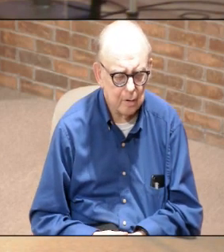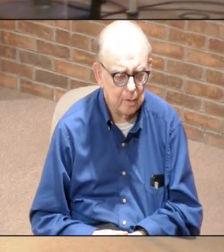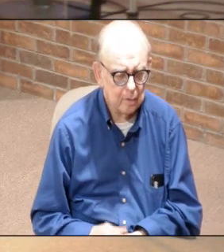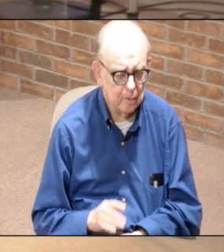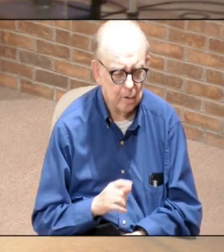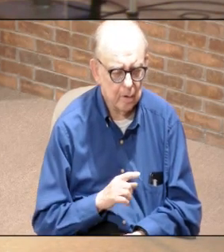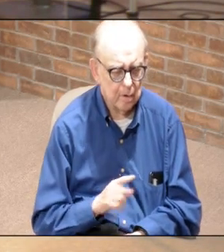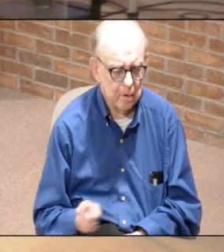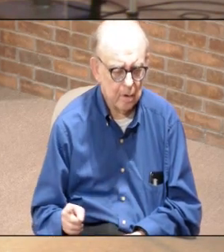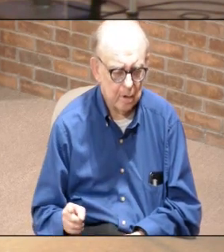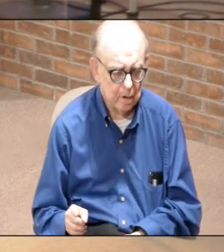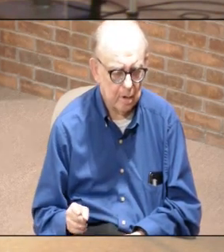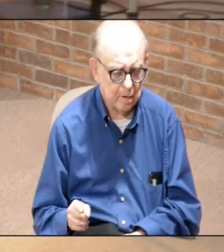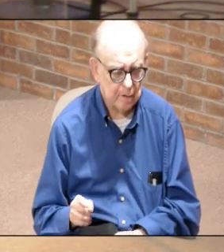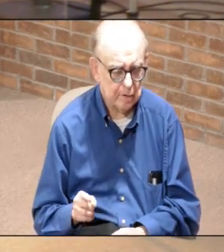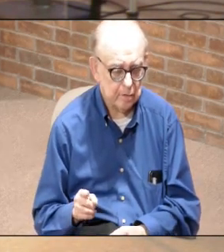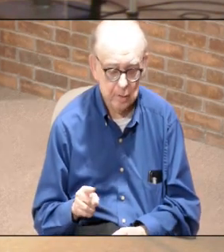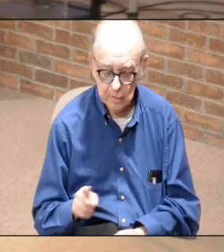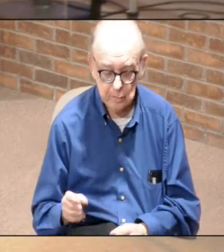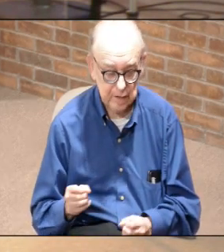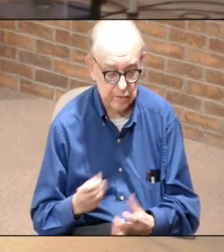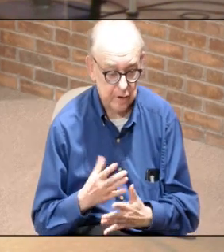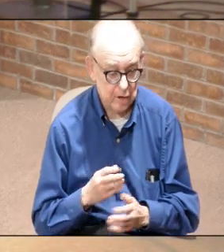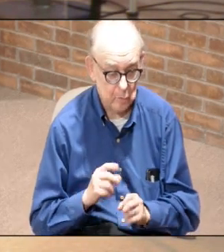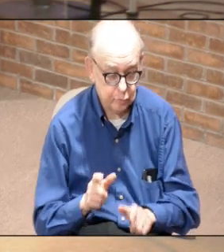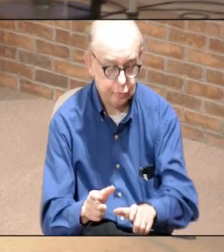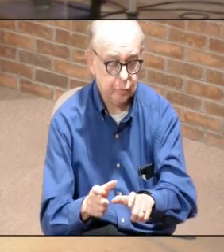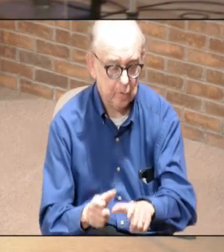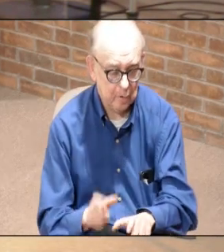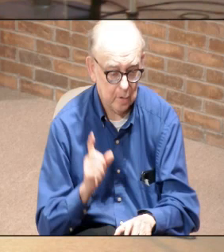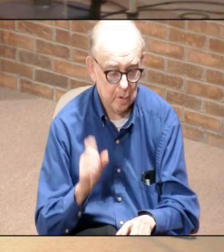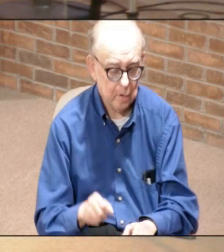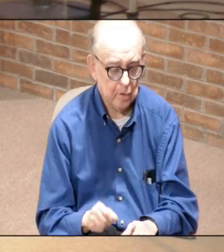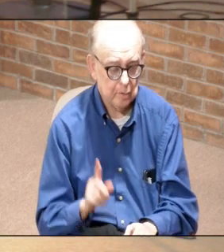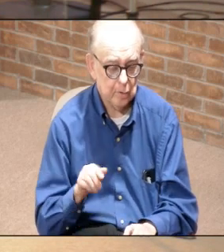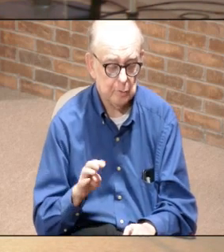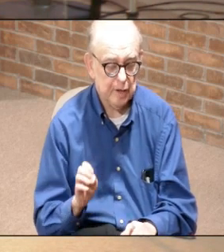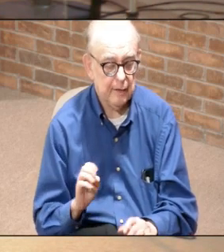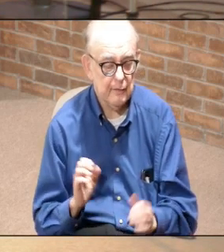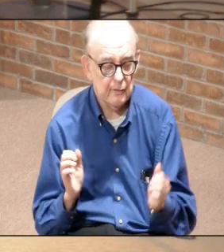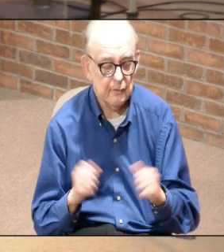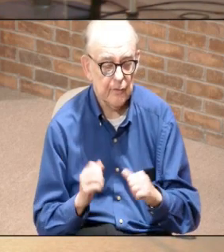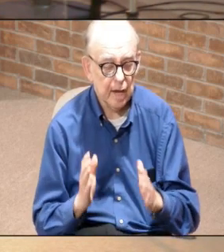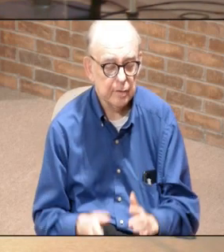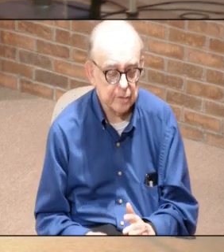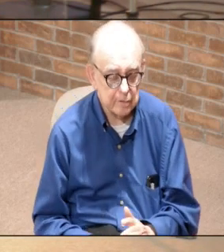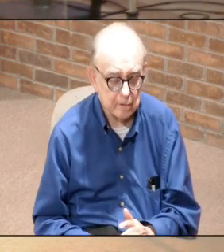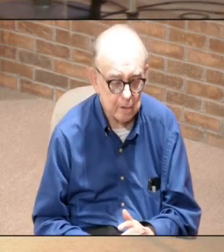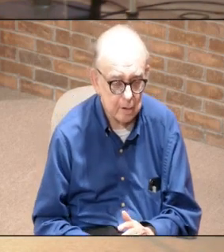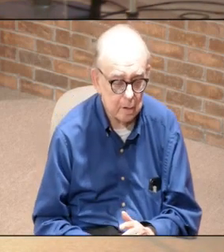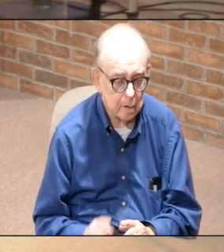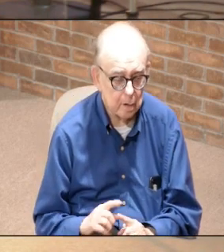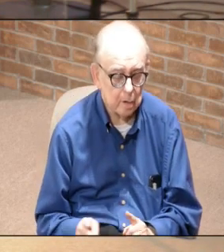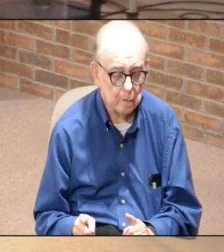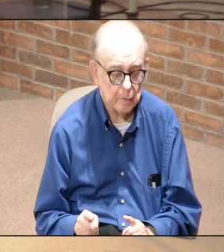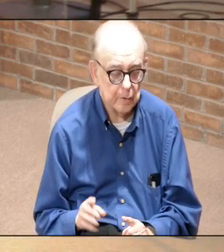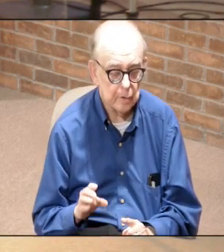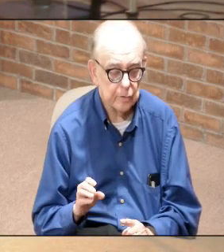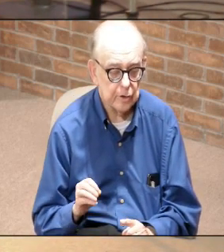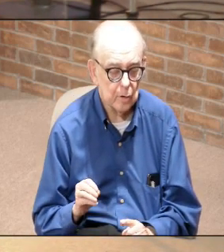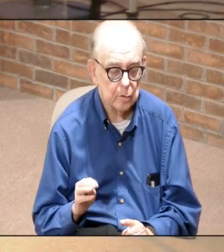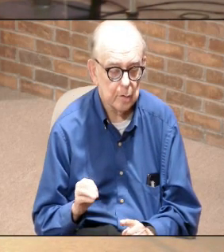And they would get scared and run. They were supposed to be fighters, but they were